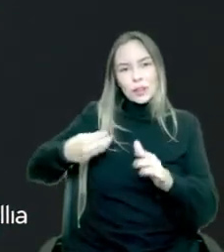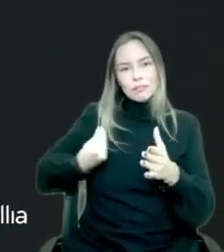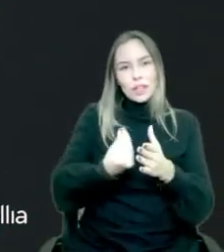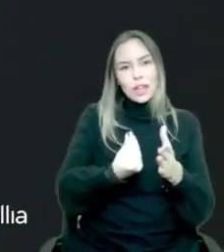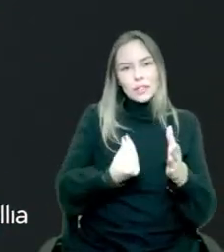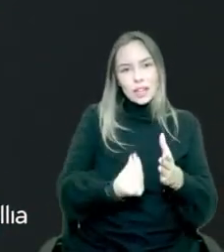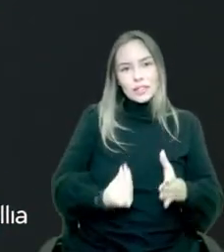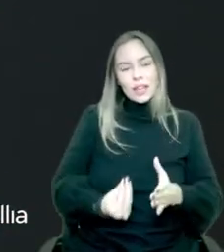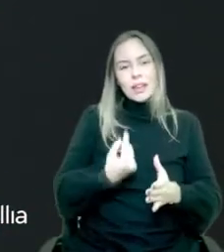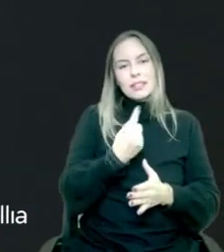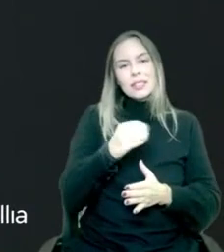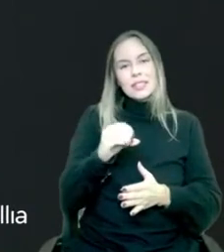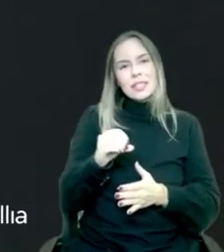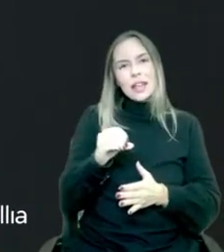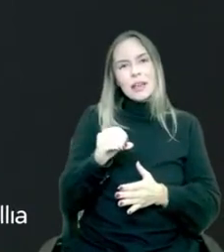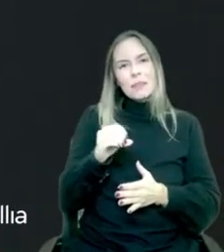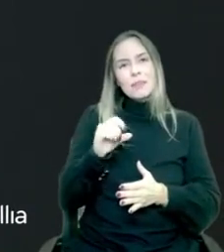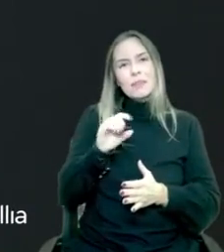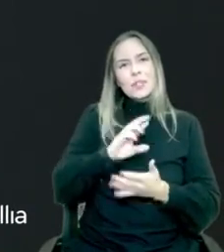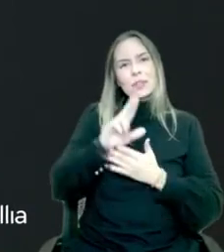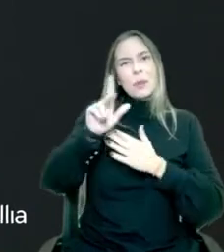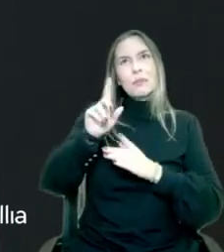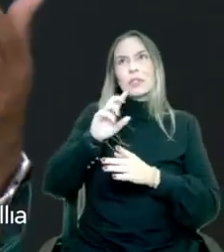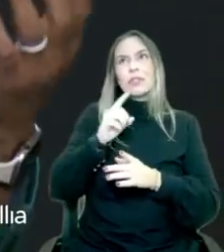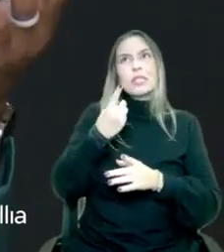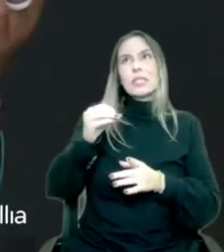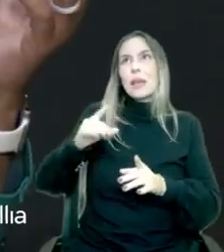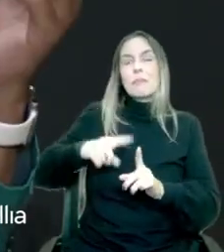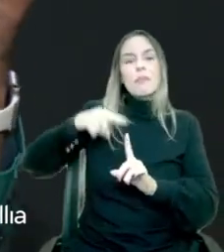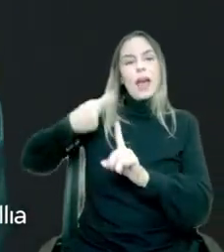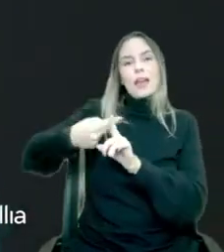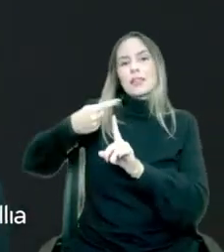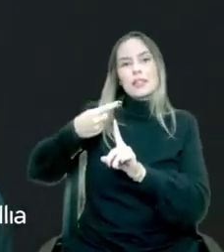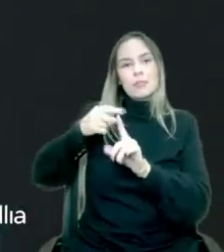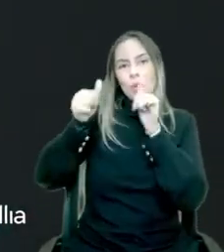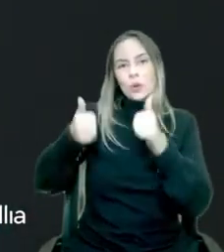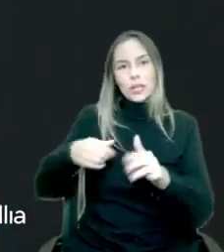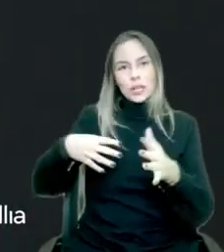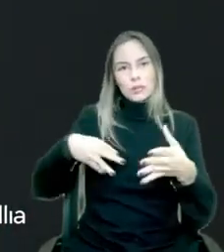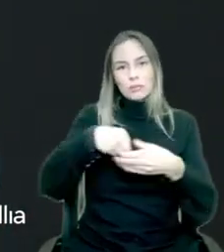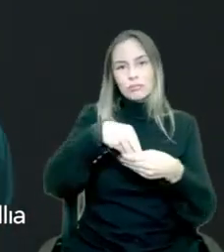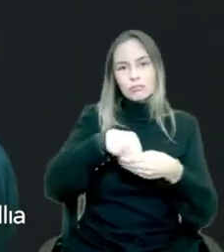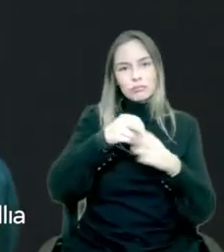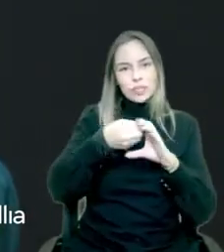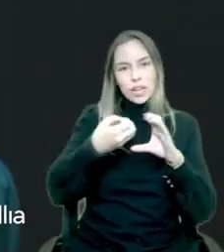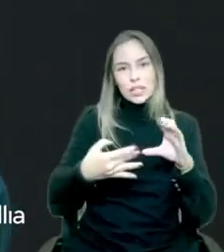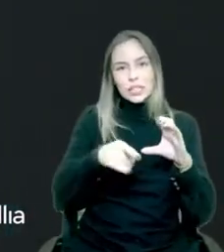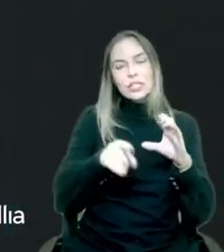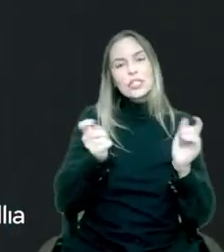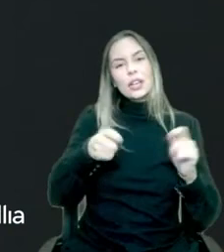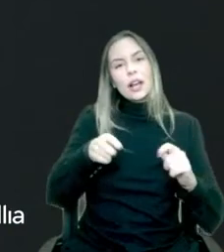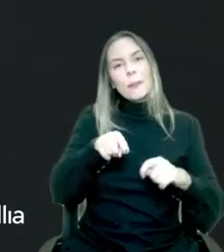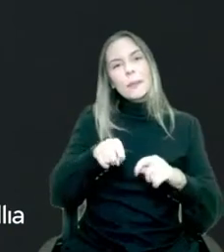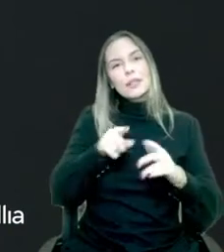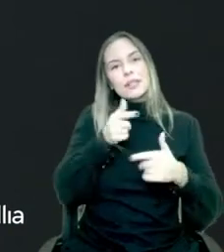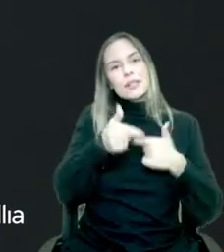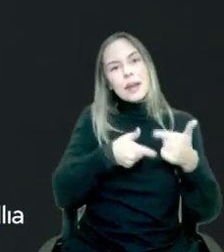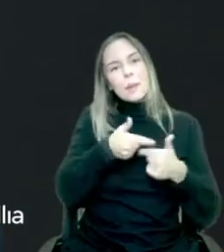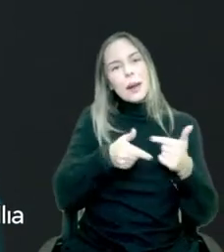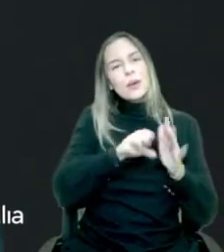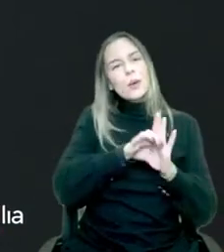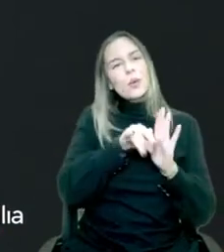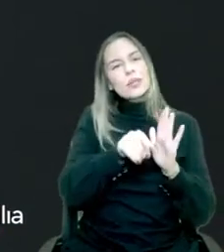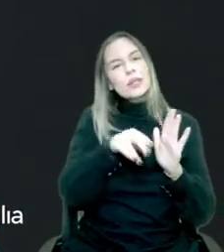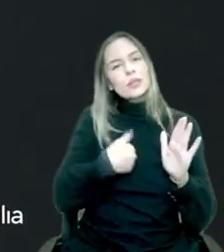of distinctive traits that we can interact with them and then work with them through the concepts that we wanted to ask them about